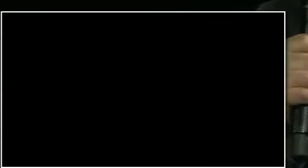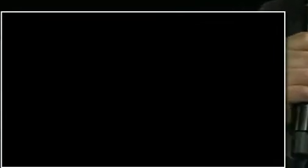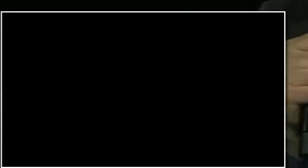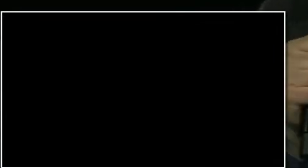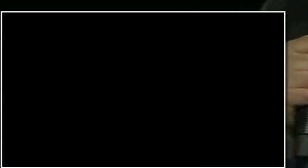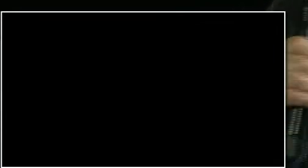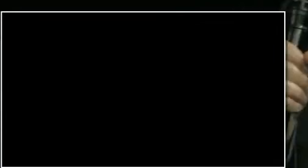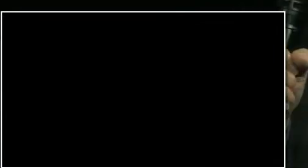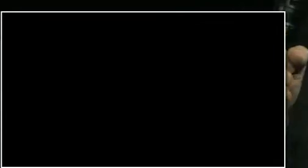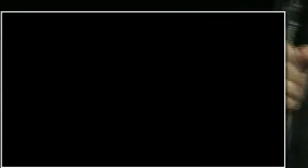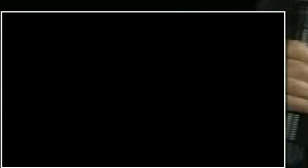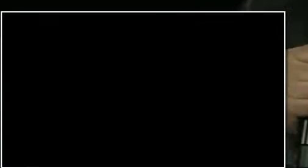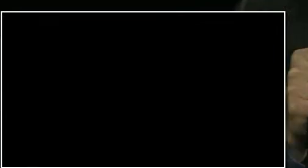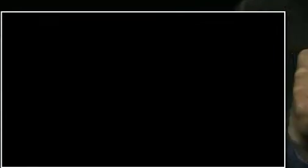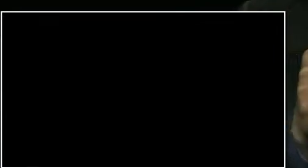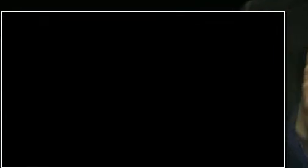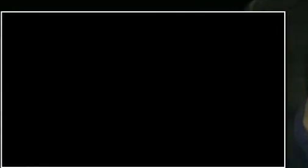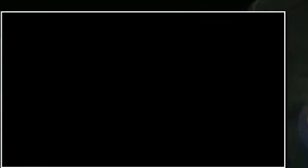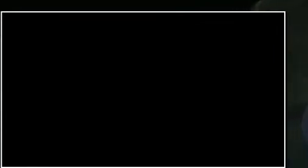we're not sure we're going to get this movie done."